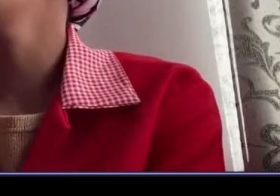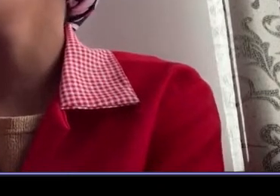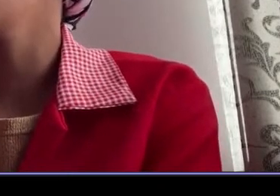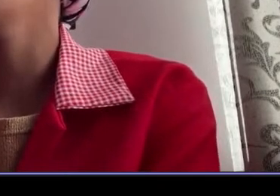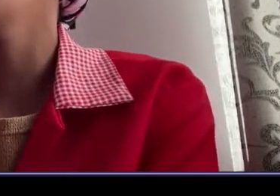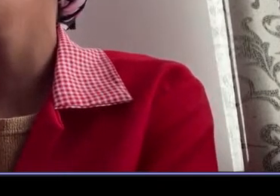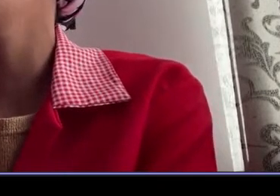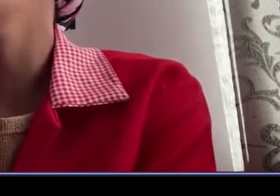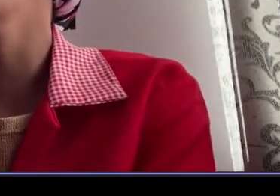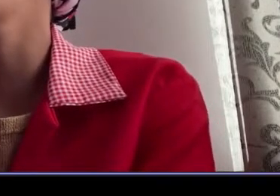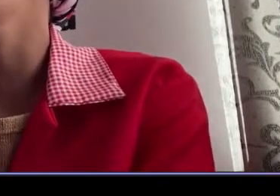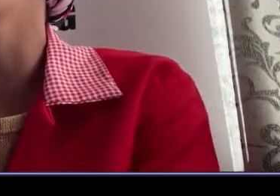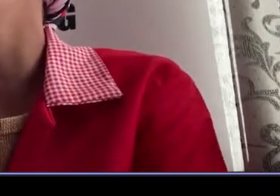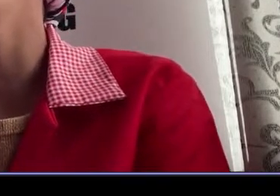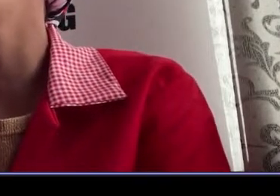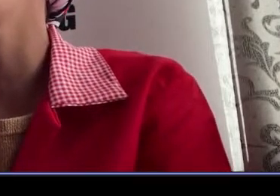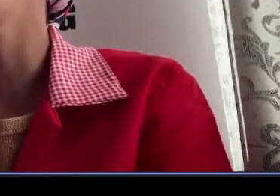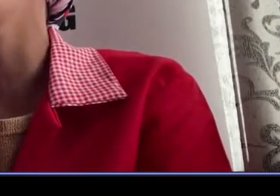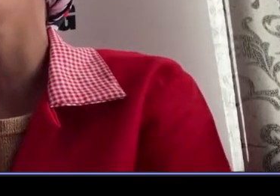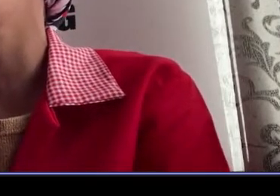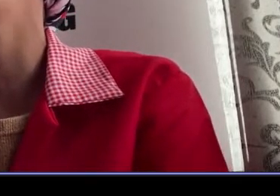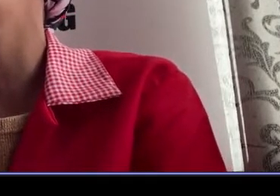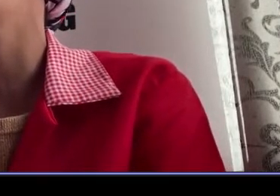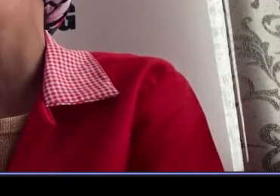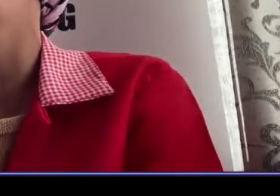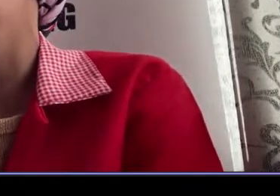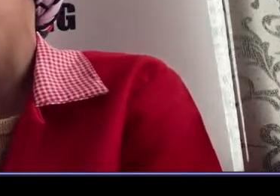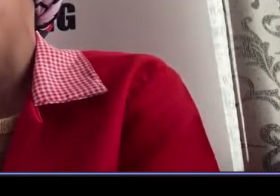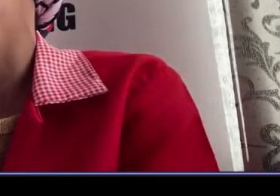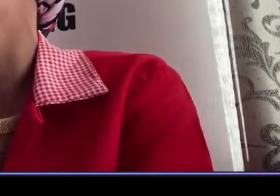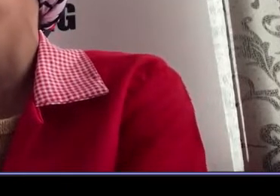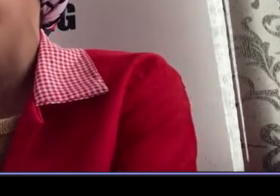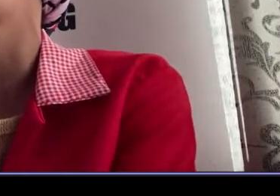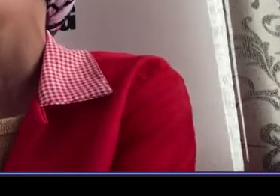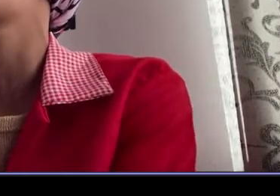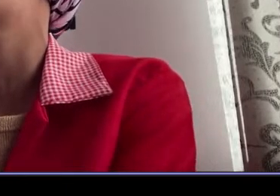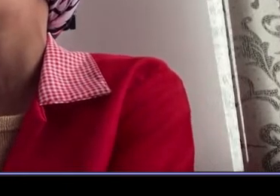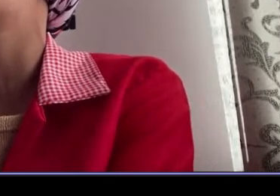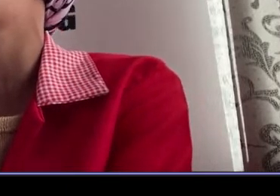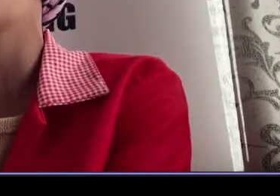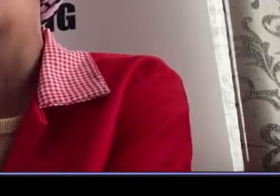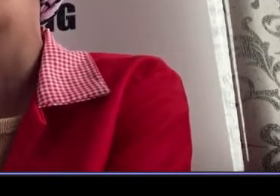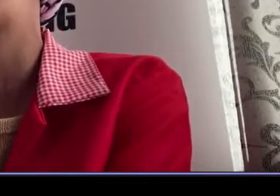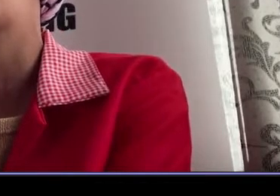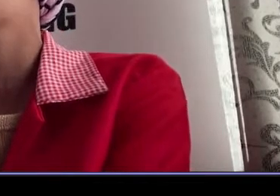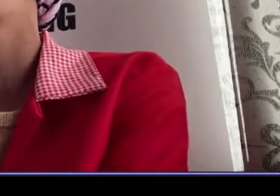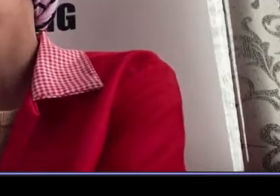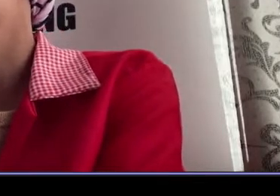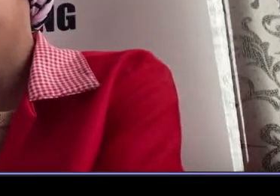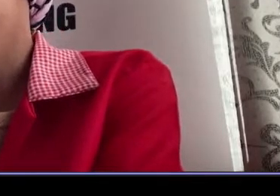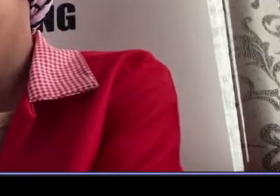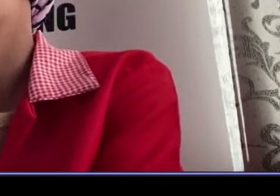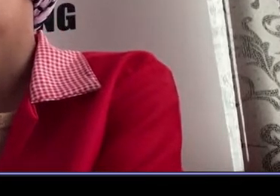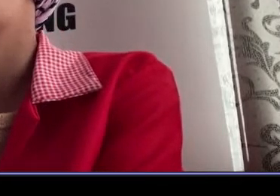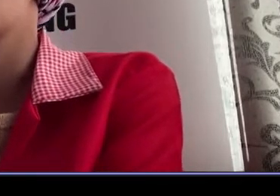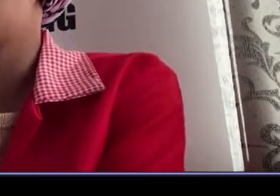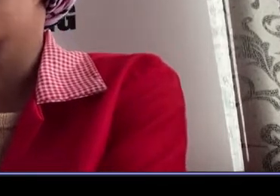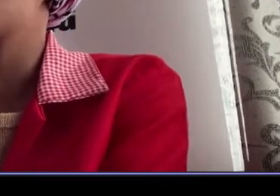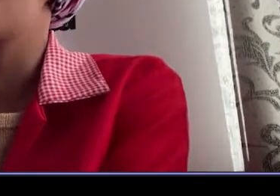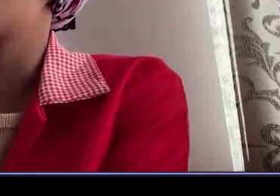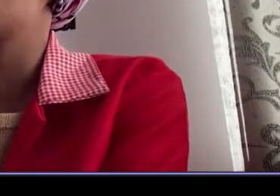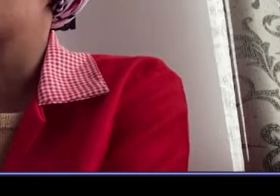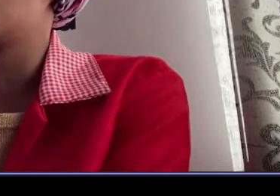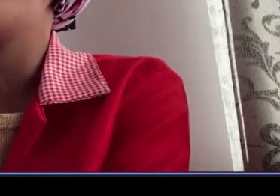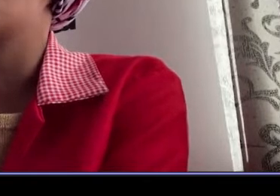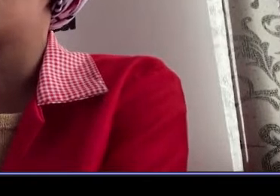I stand to welcome and express gratitude on programs underway and previous stakeholders' involvement / engagement